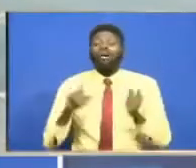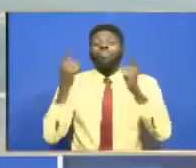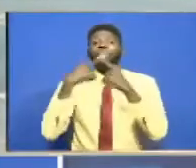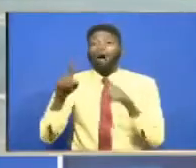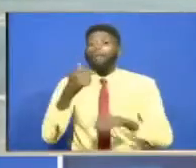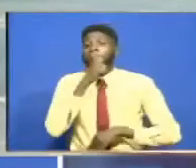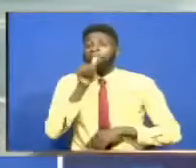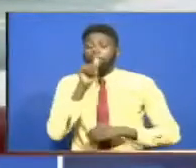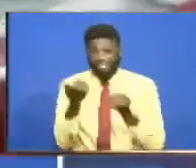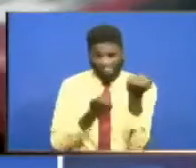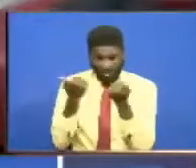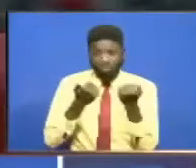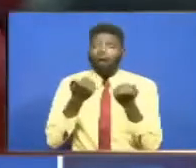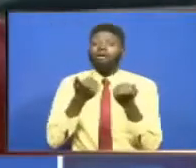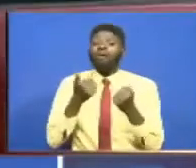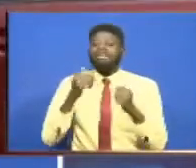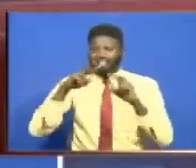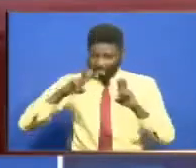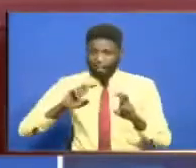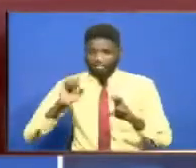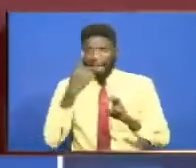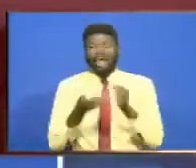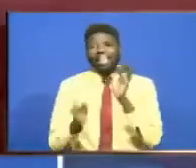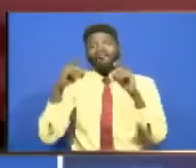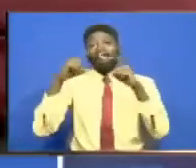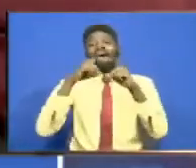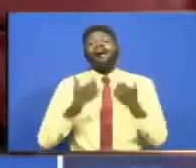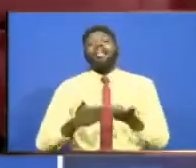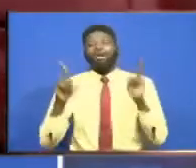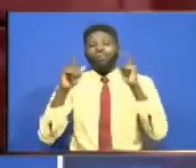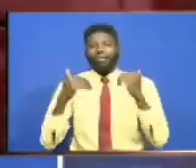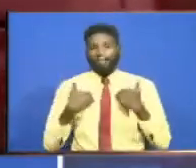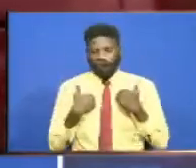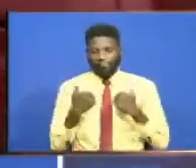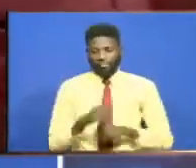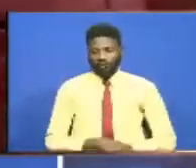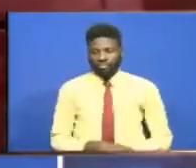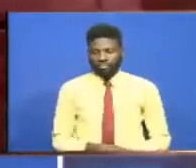were checked for passes. Nancy Okware, Channel One News.